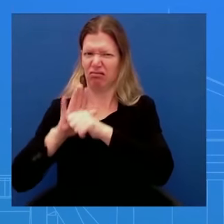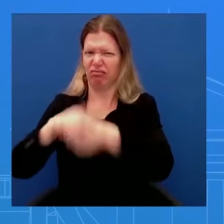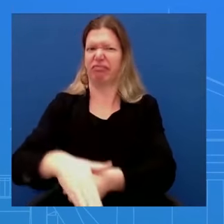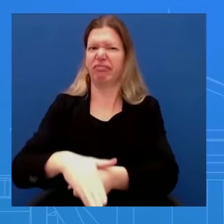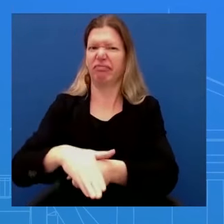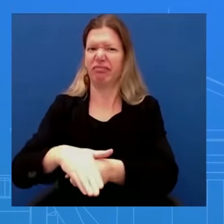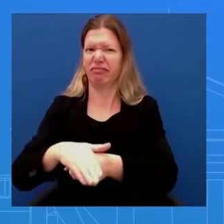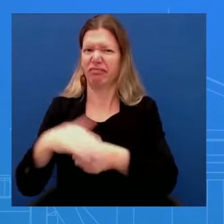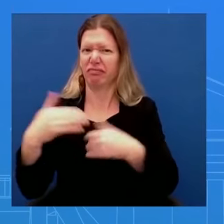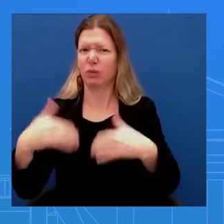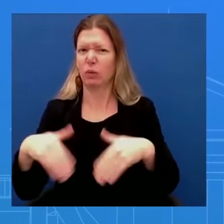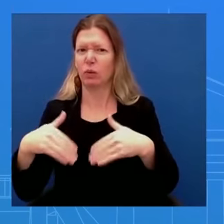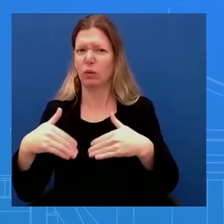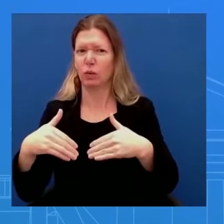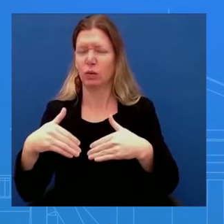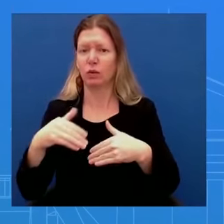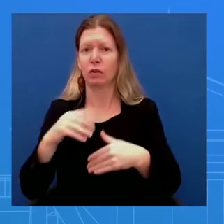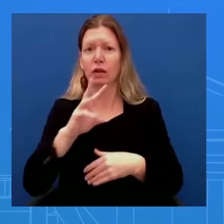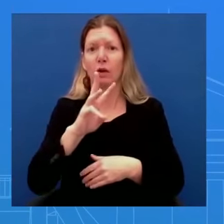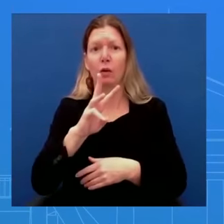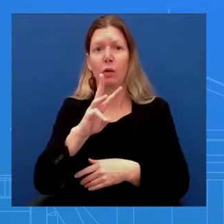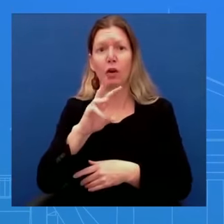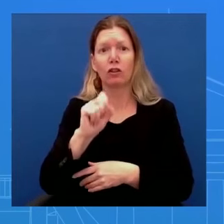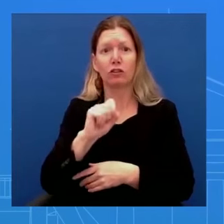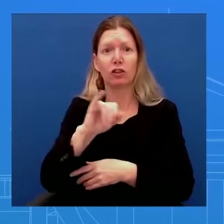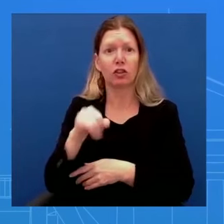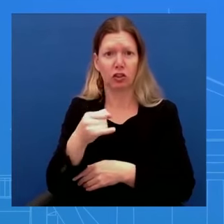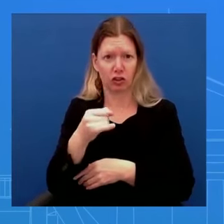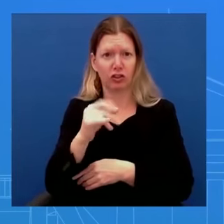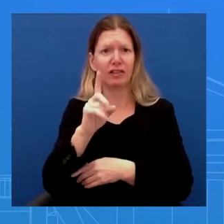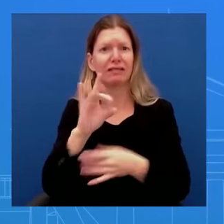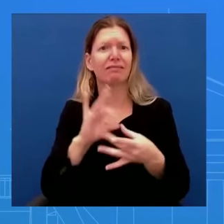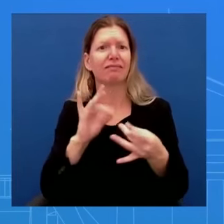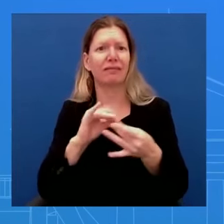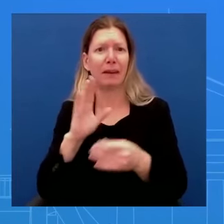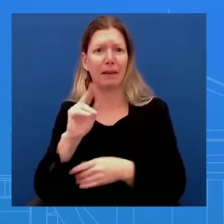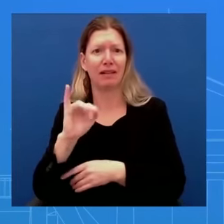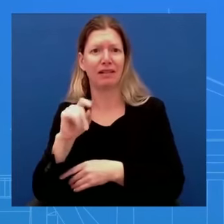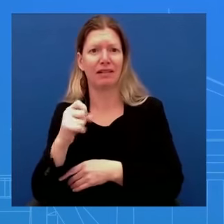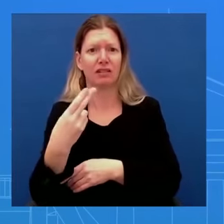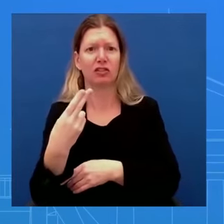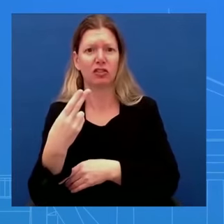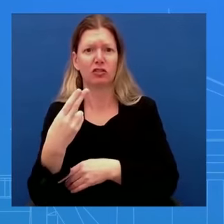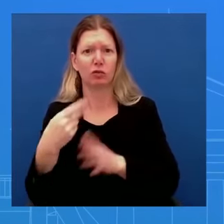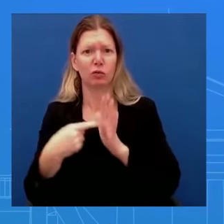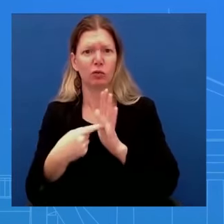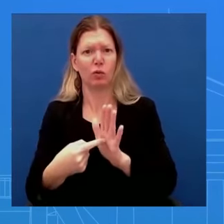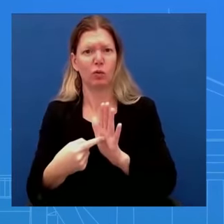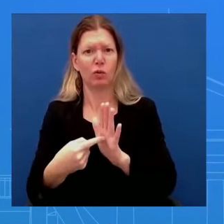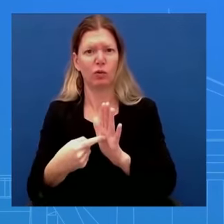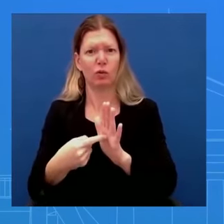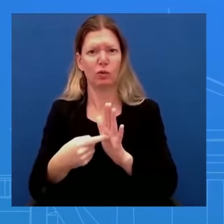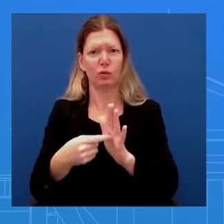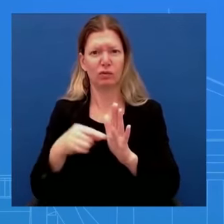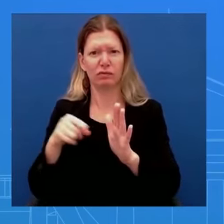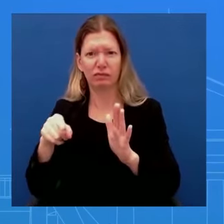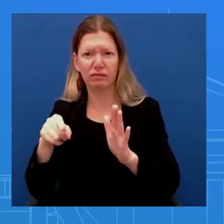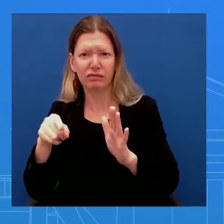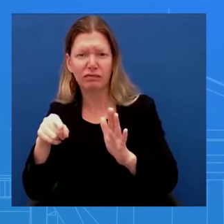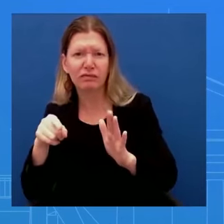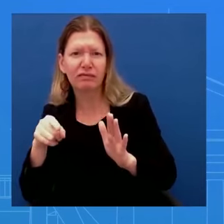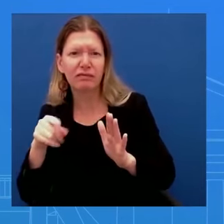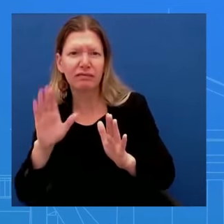shows the limits of Biden's democracy promotion. In light of your earlier commitment to taking all necessary steps